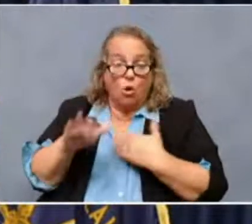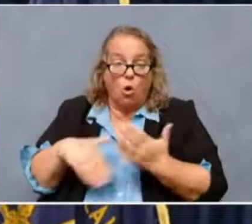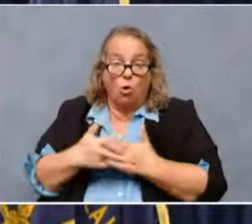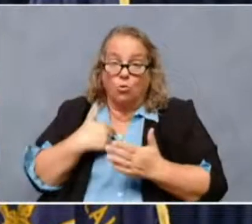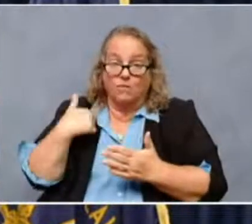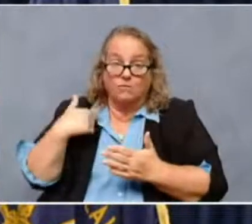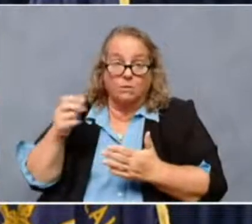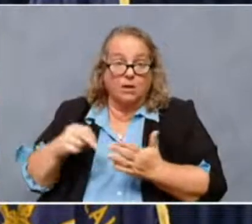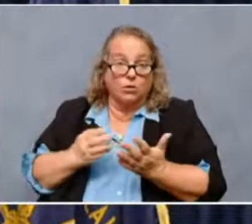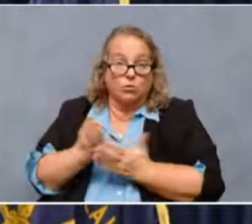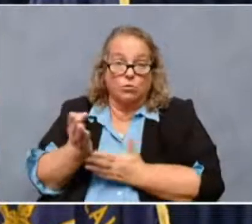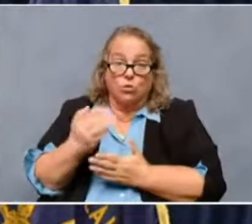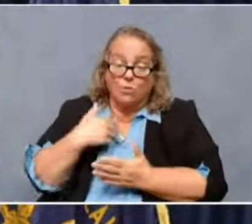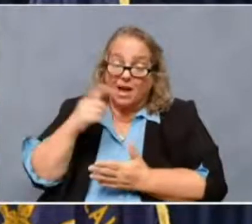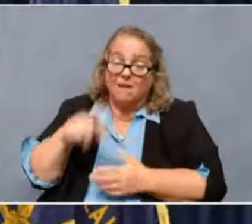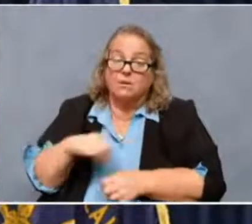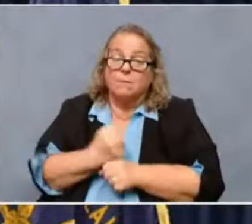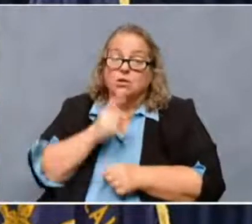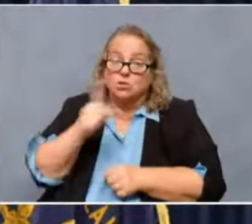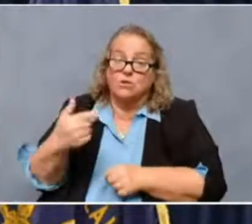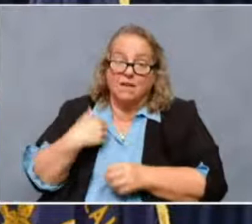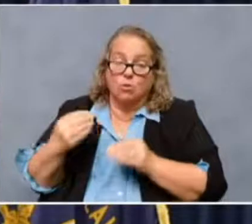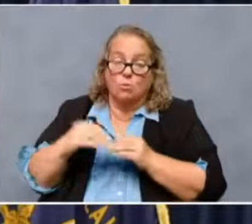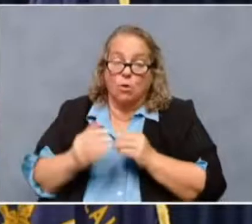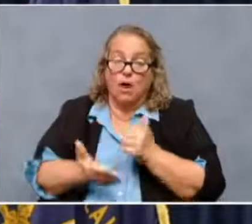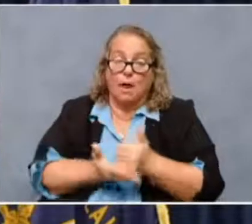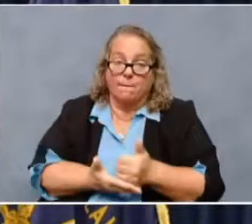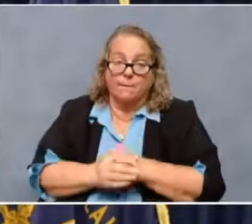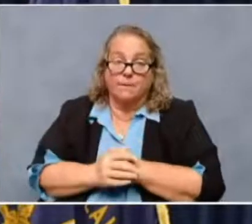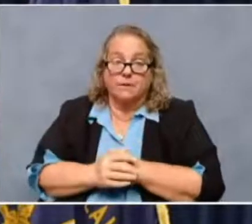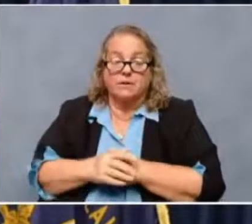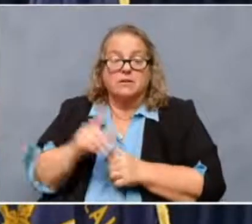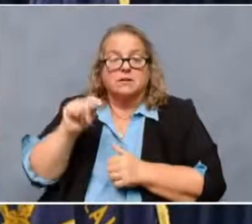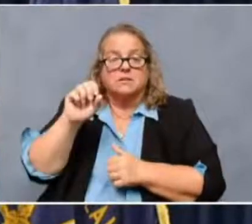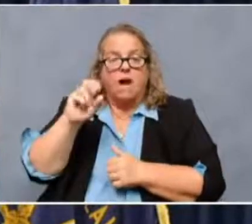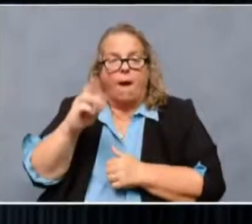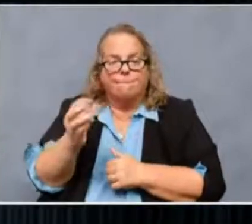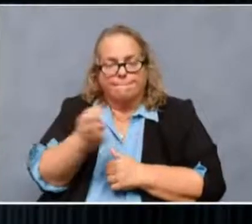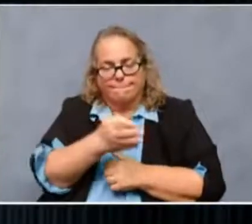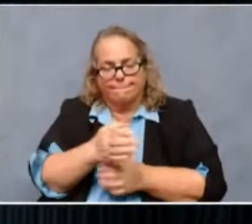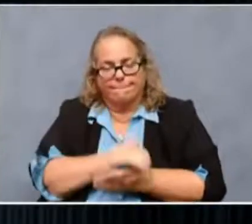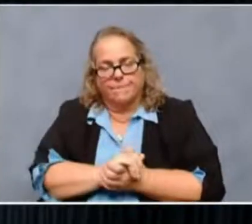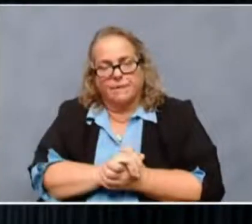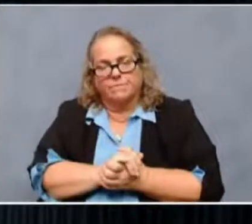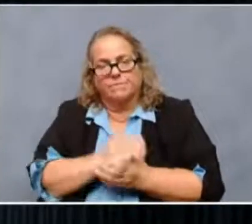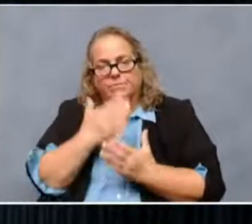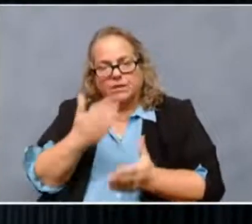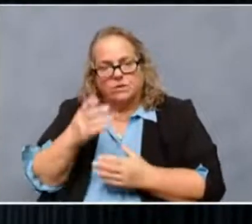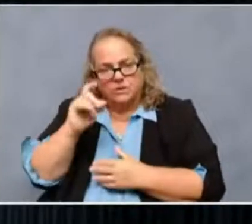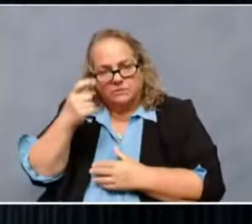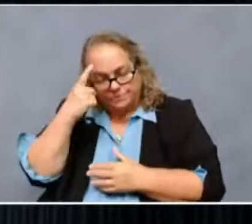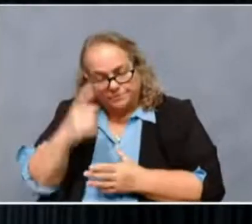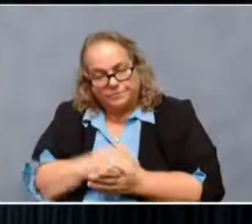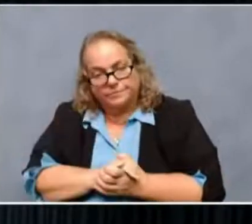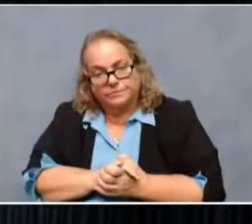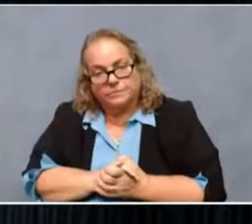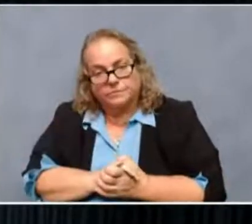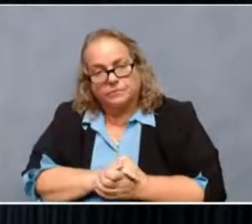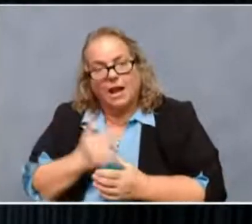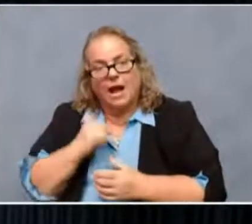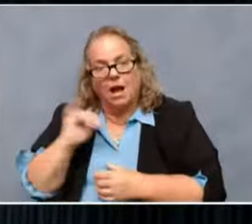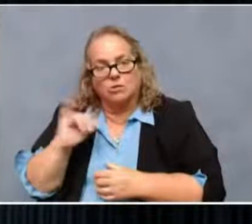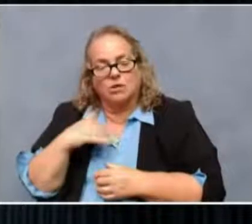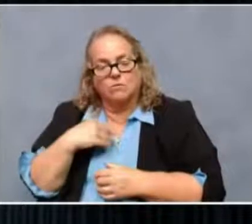have more help. Tom Latek. Thank you, Governor. I've got two also. My first